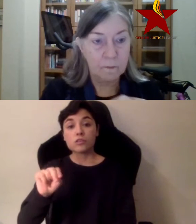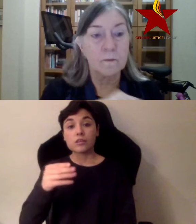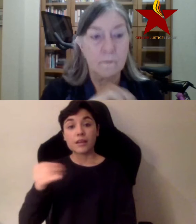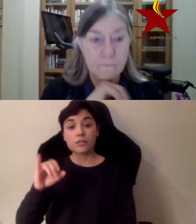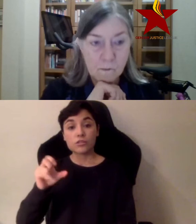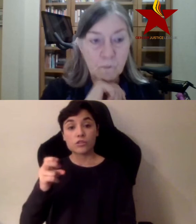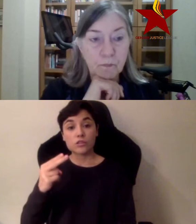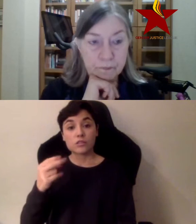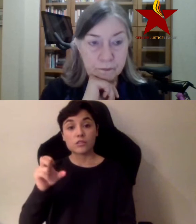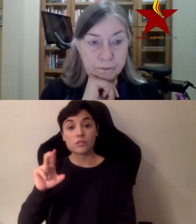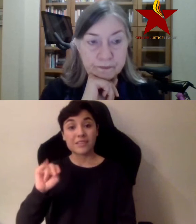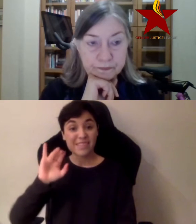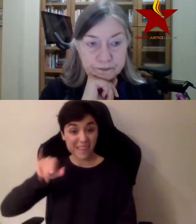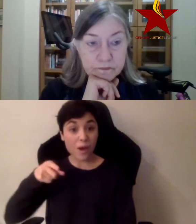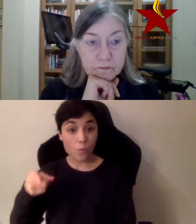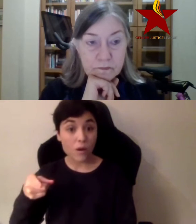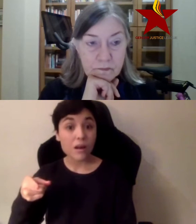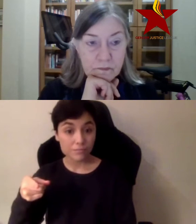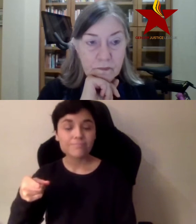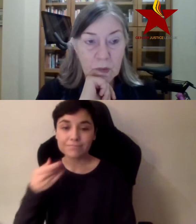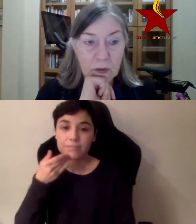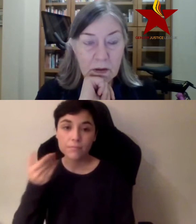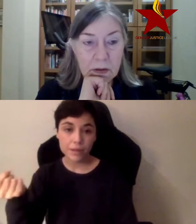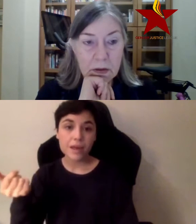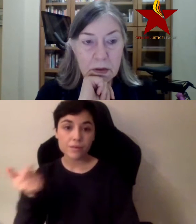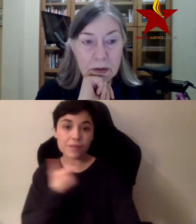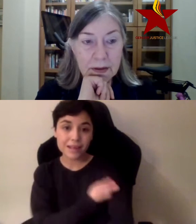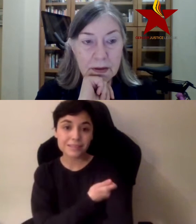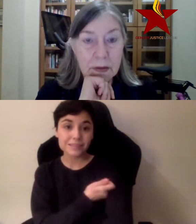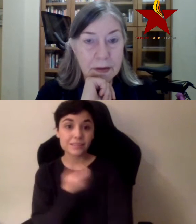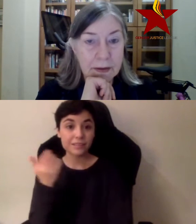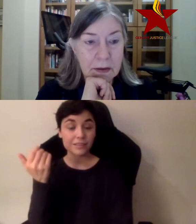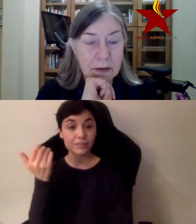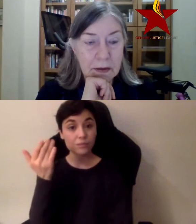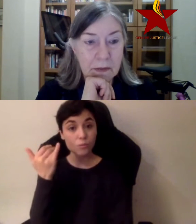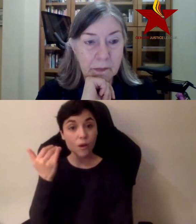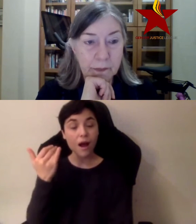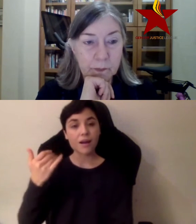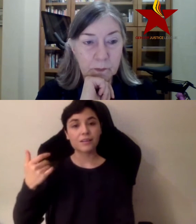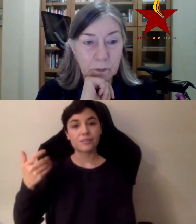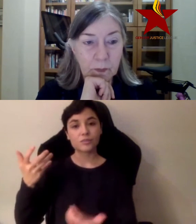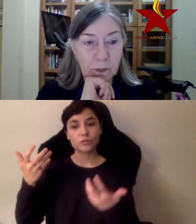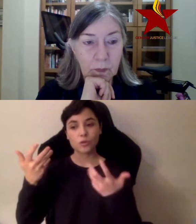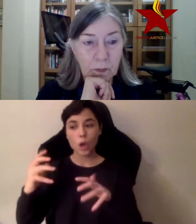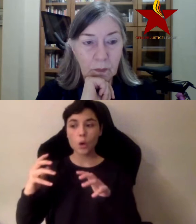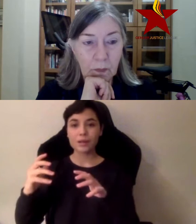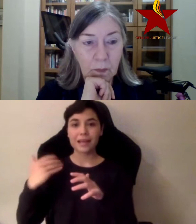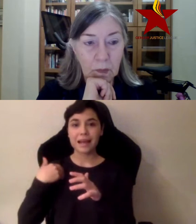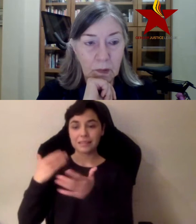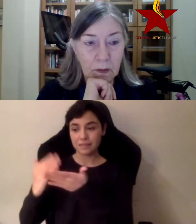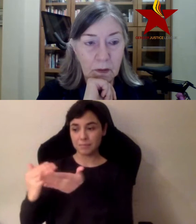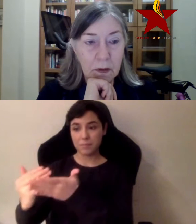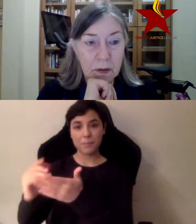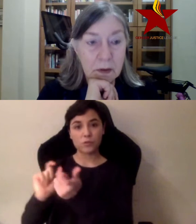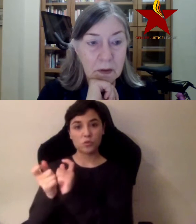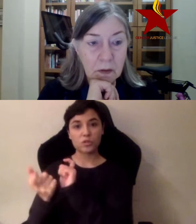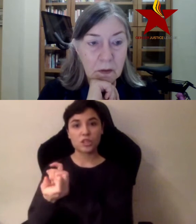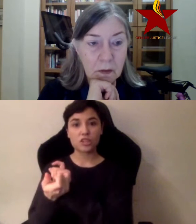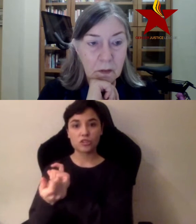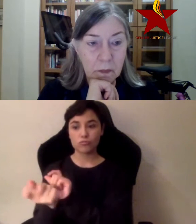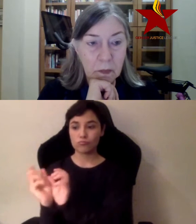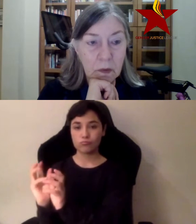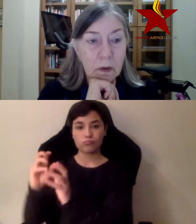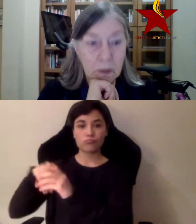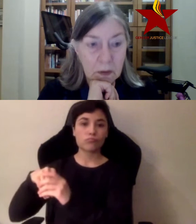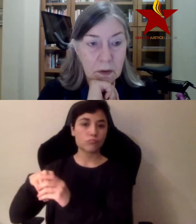So it's actually a better vaccine in the sense of it's been exposed to these mutations. And Linda, don't you think one of the reasons for the flu,